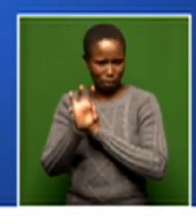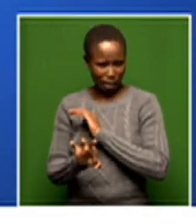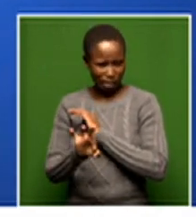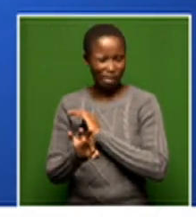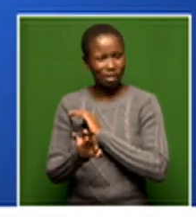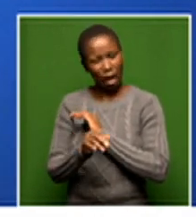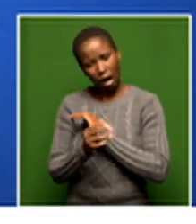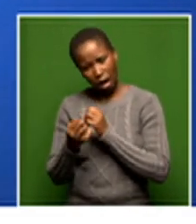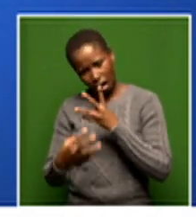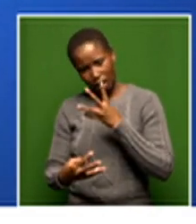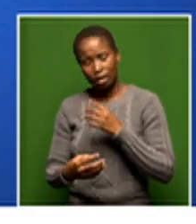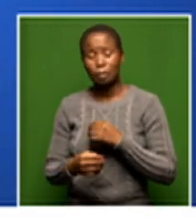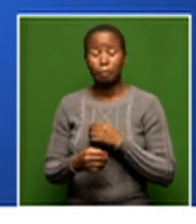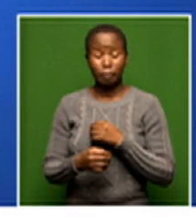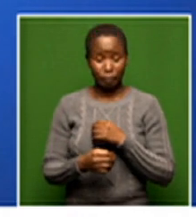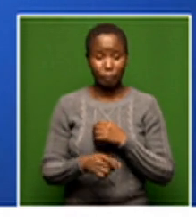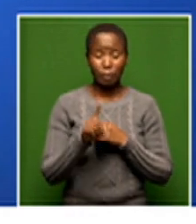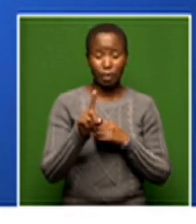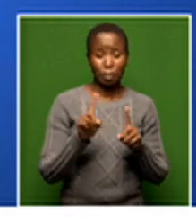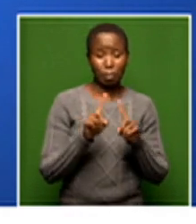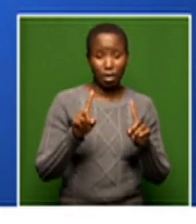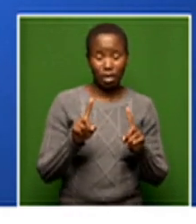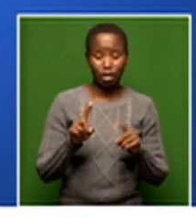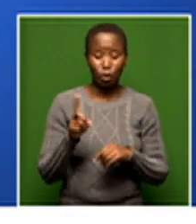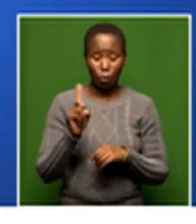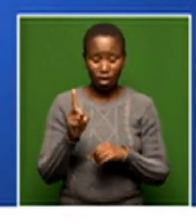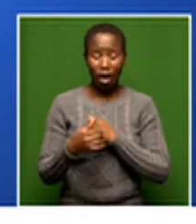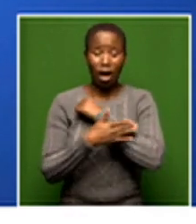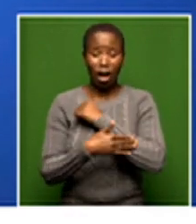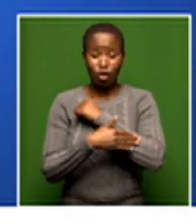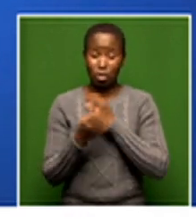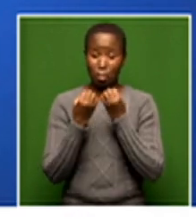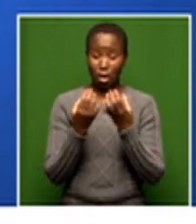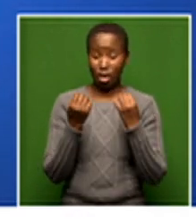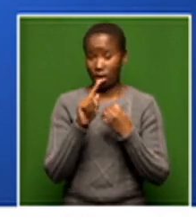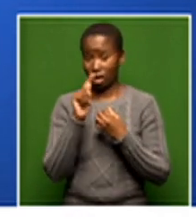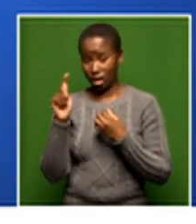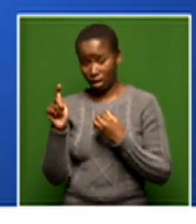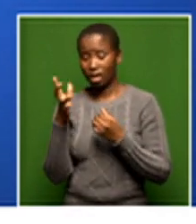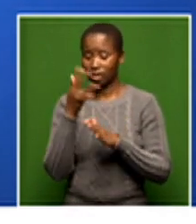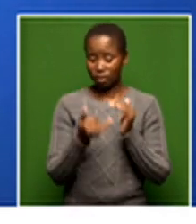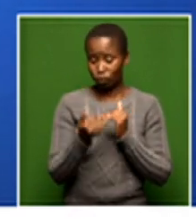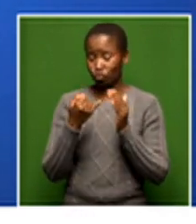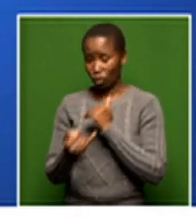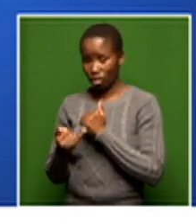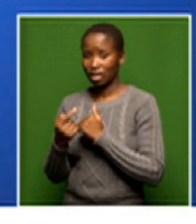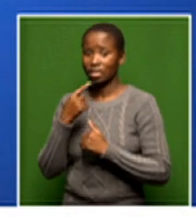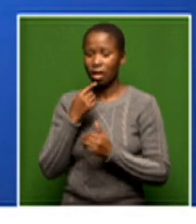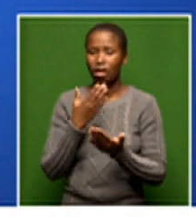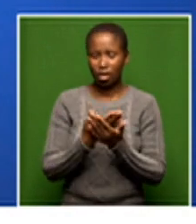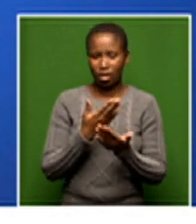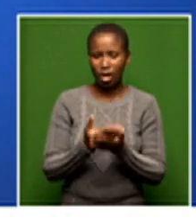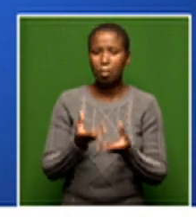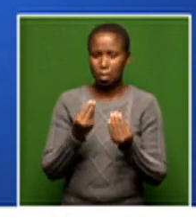Tunisia and so on. And therefore, but largely, many countries have many individuals who've been asked, they say that they will access the